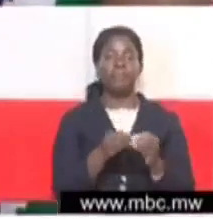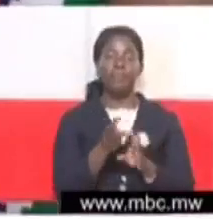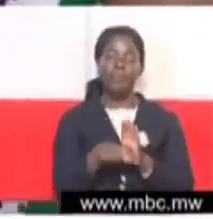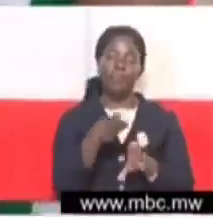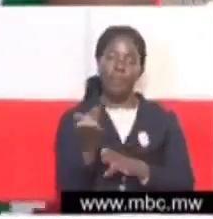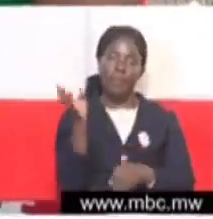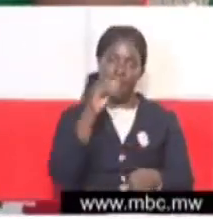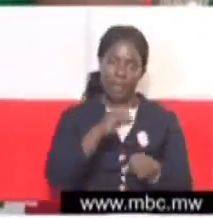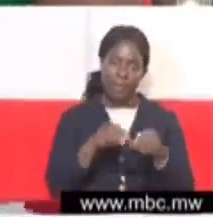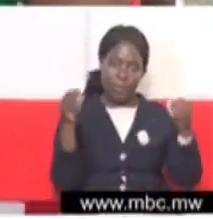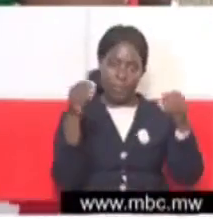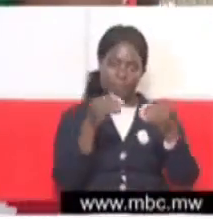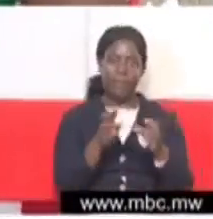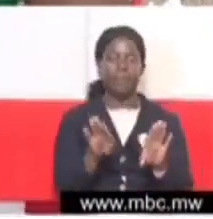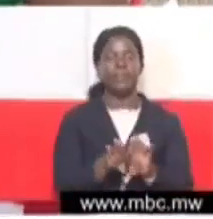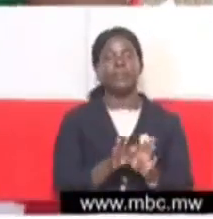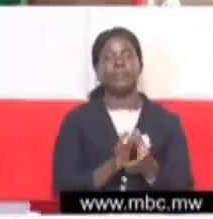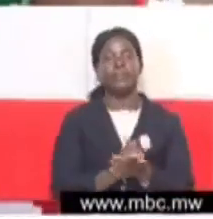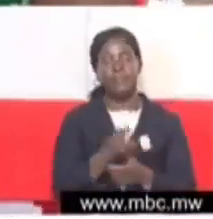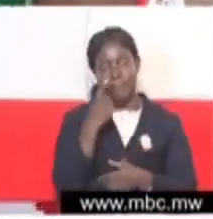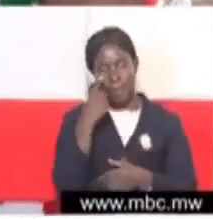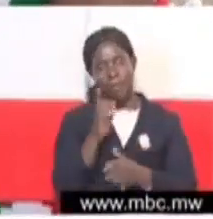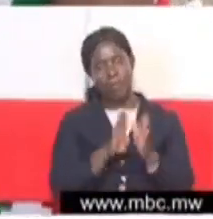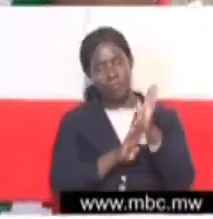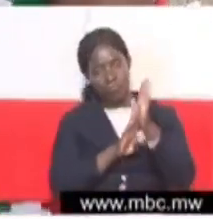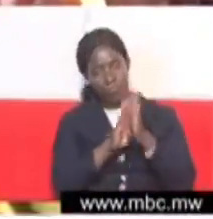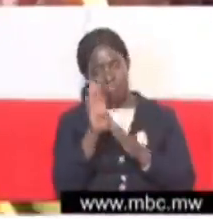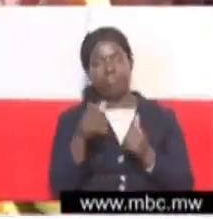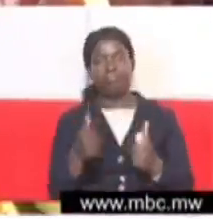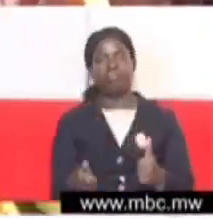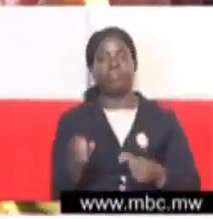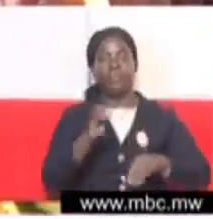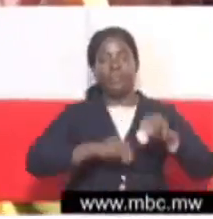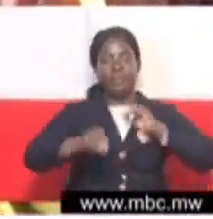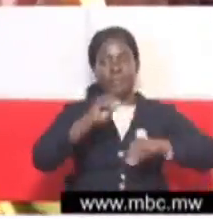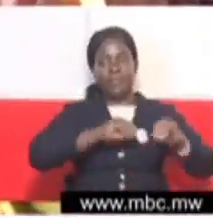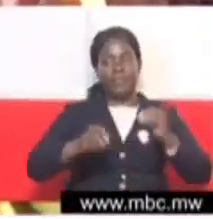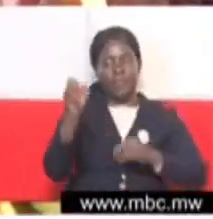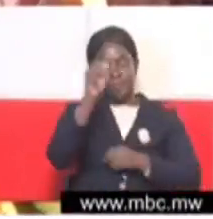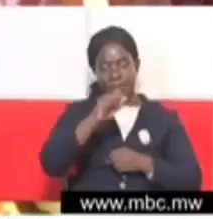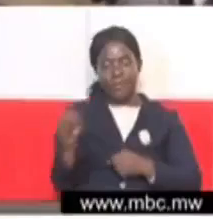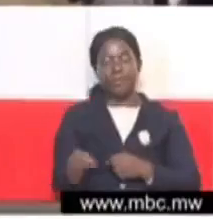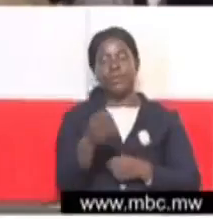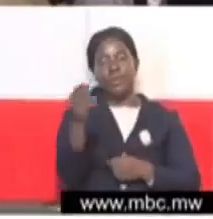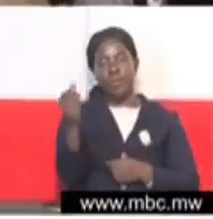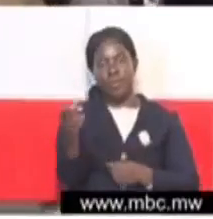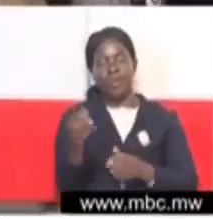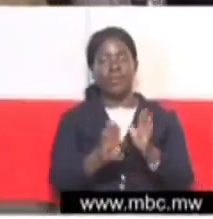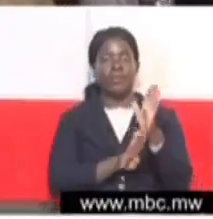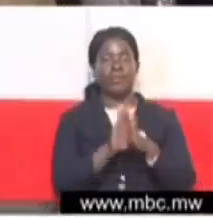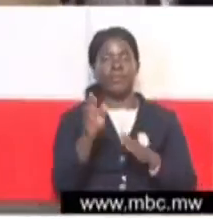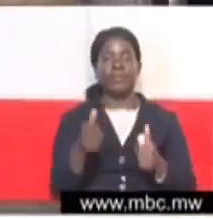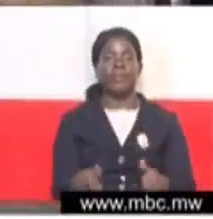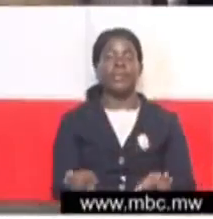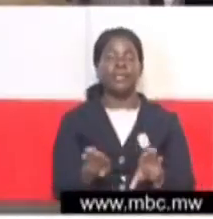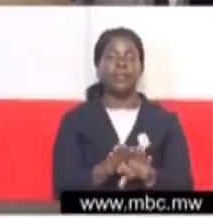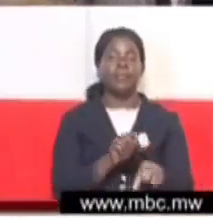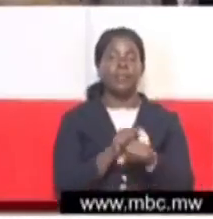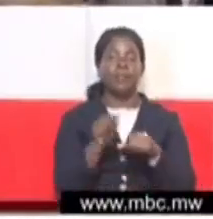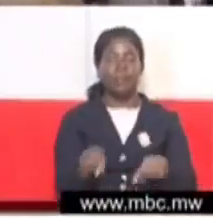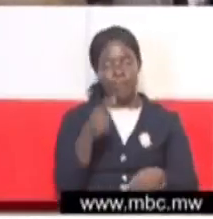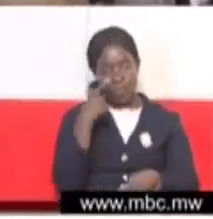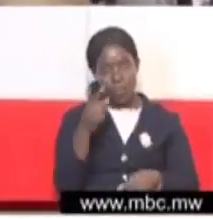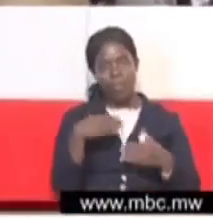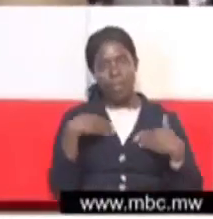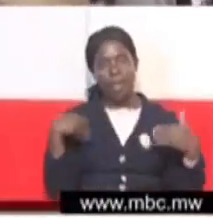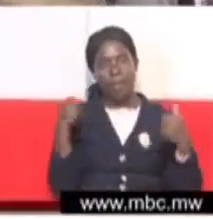the event fosters the sector's growth, thereby contributing to the socio-economic development. We're taking this month as an opportunity for us to